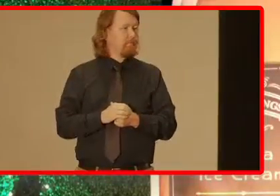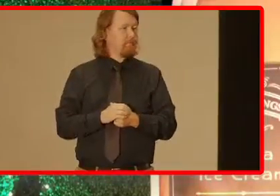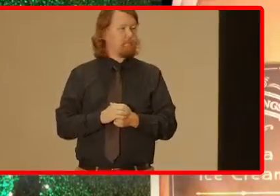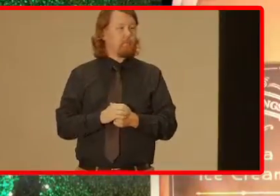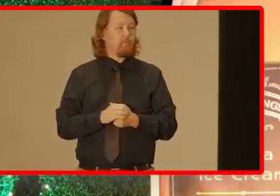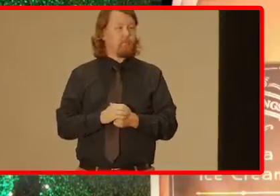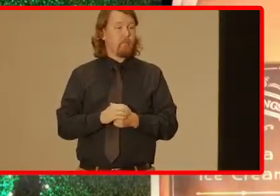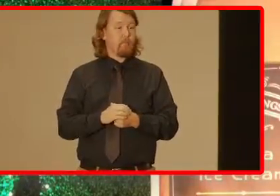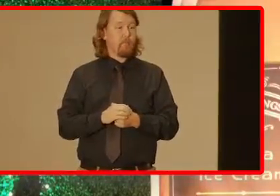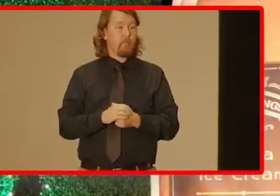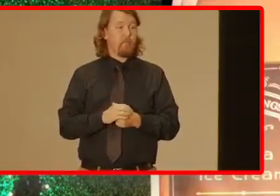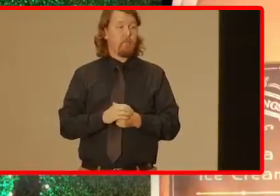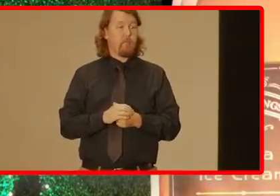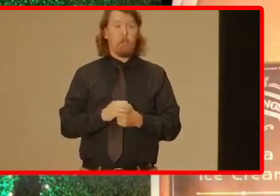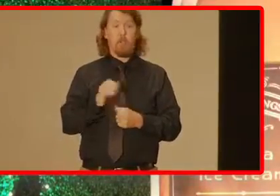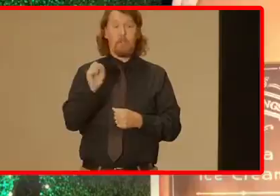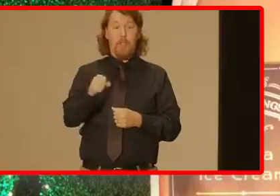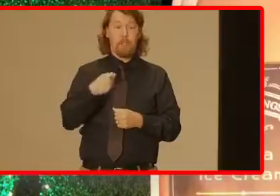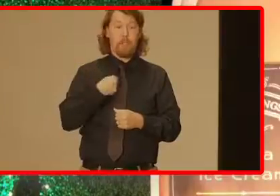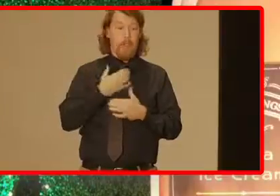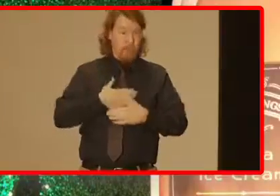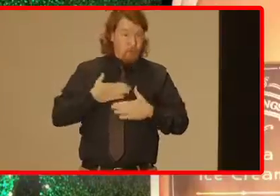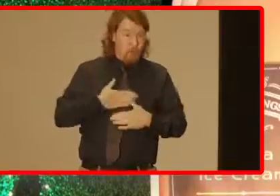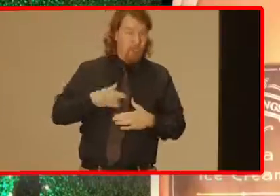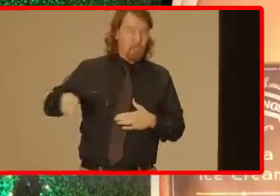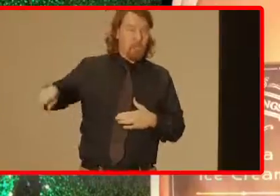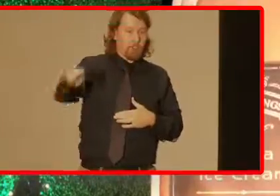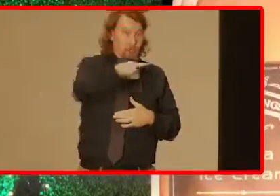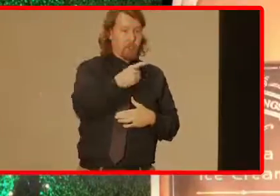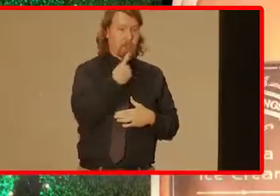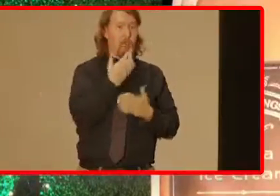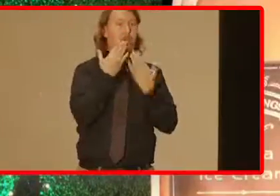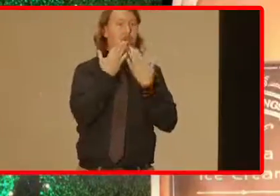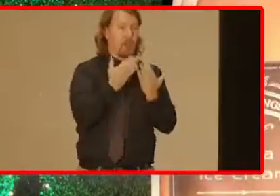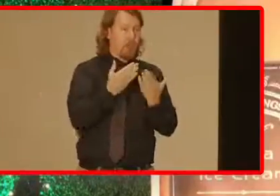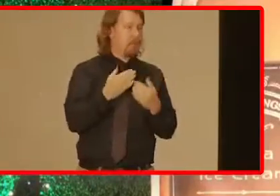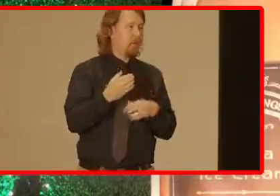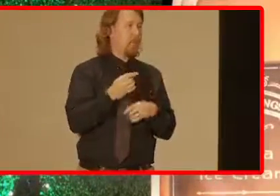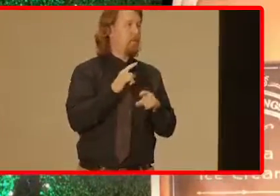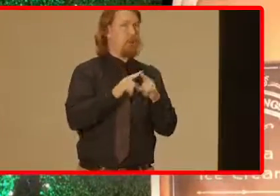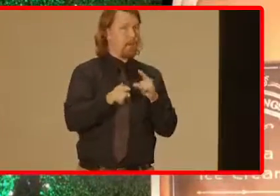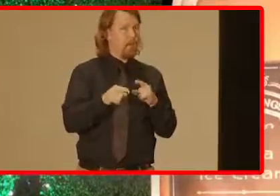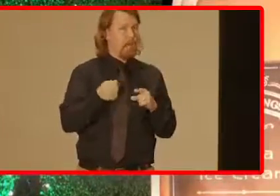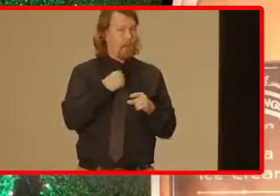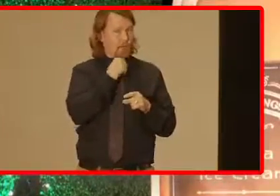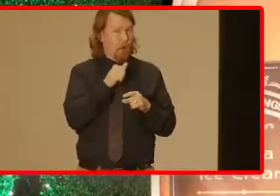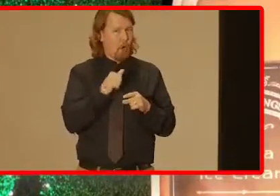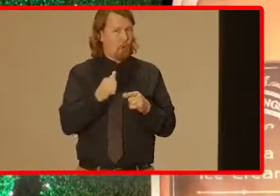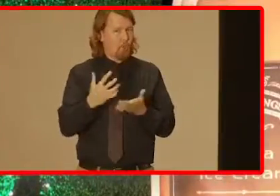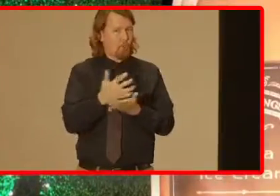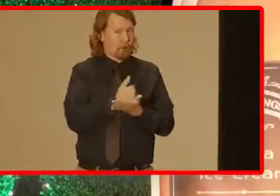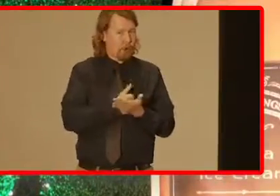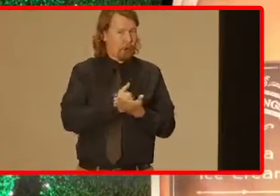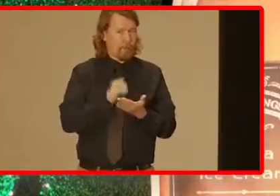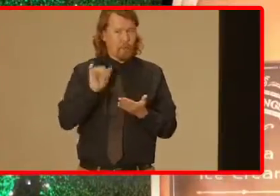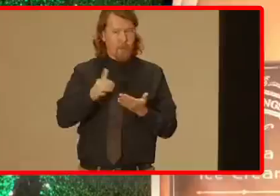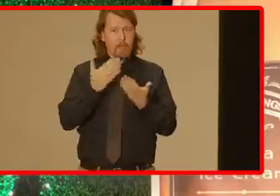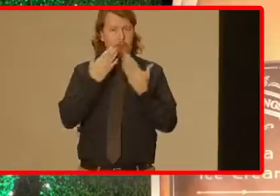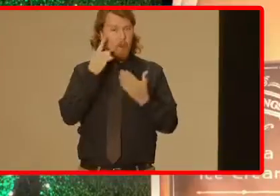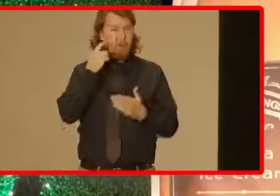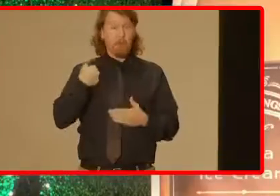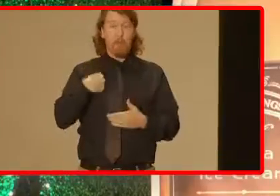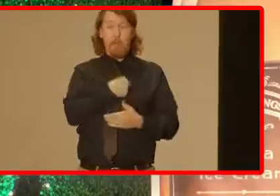And while I appreciate the thanks, they are not deserved. Because we live in a world where